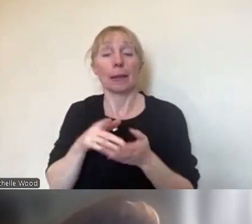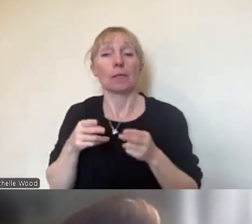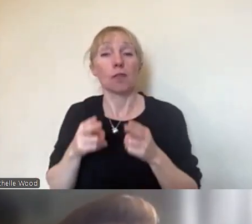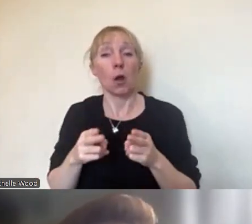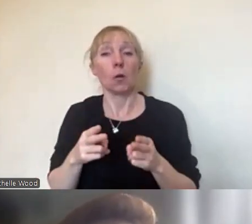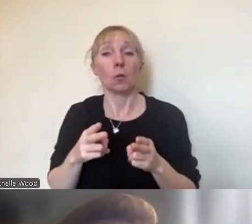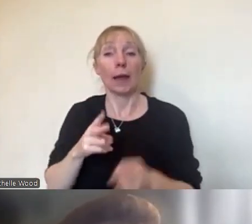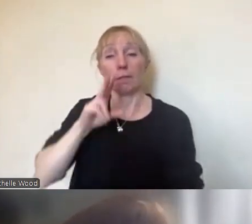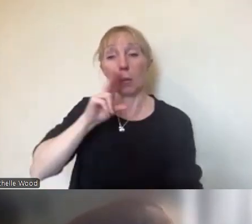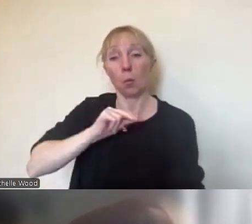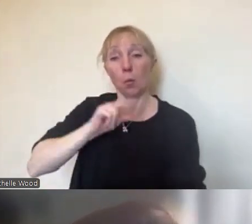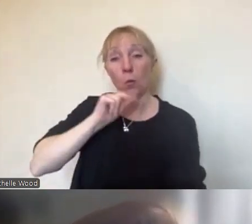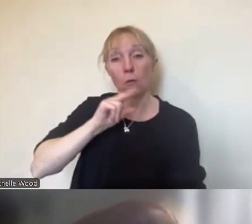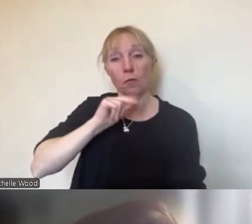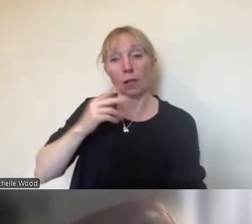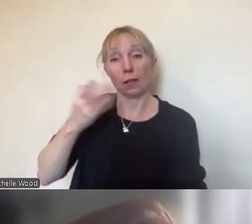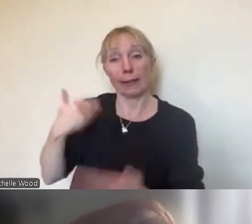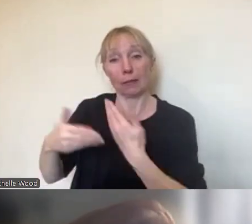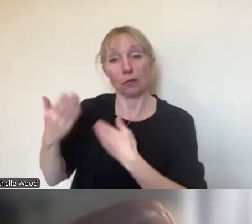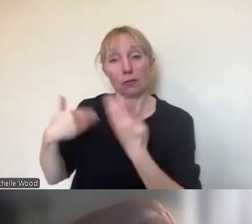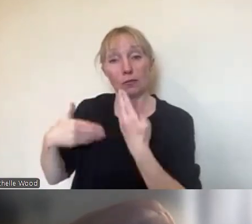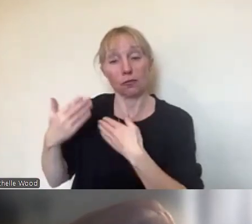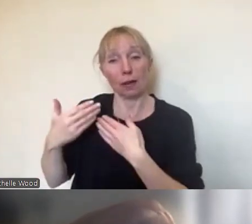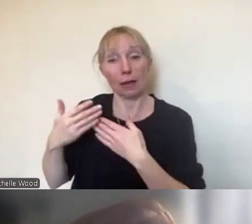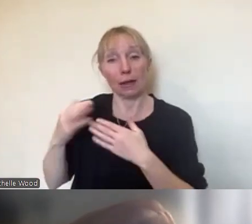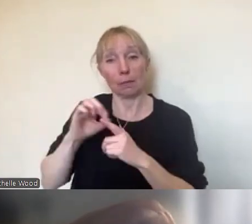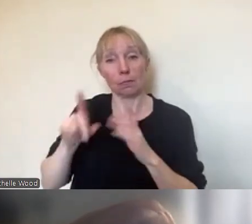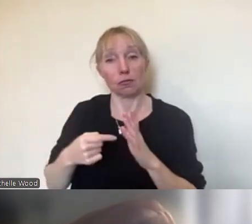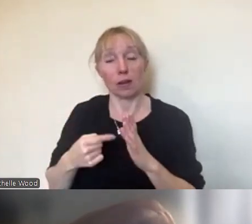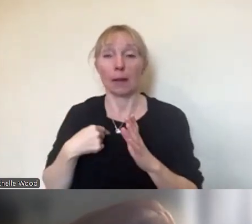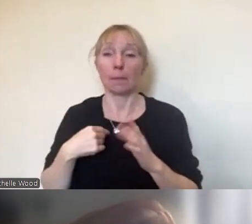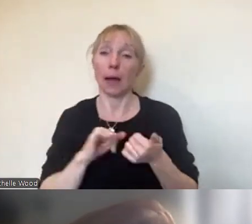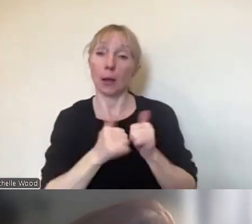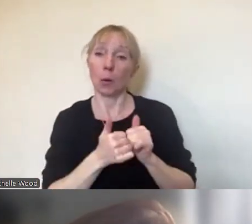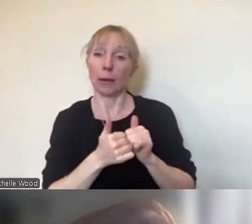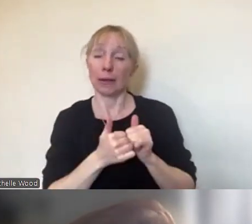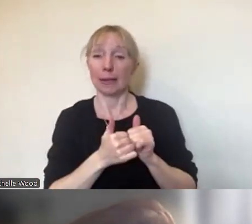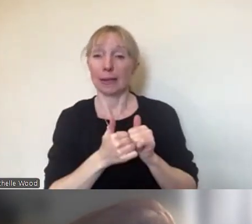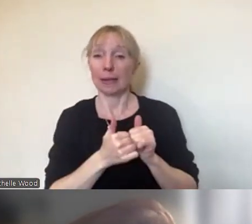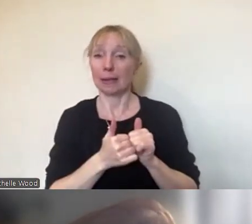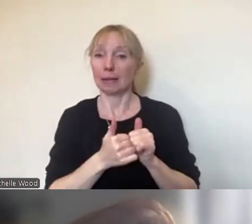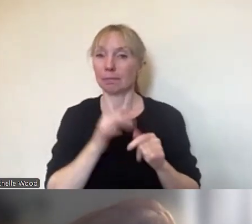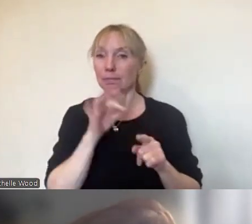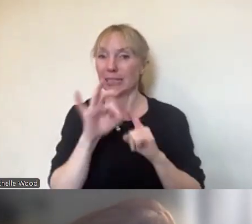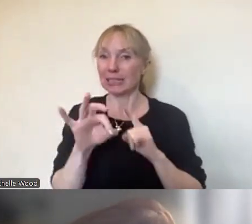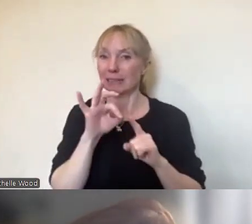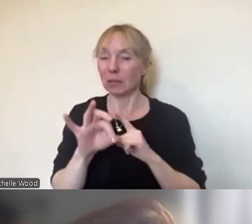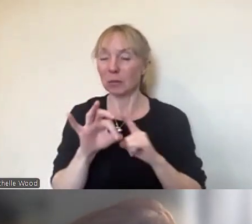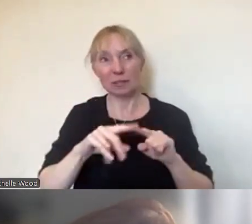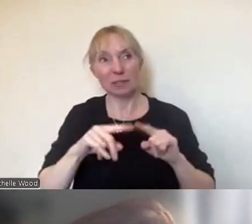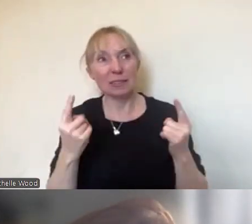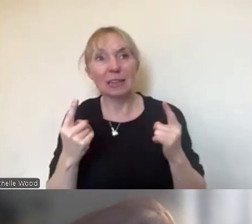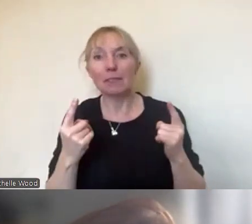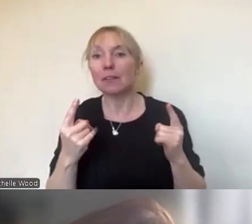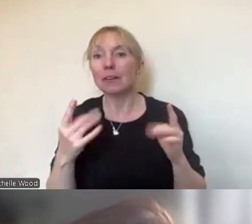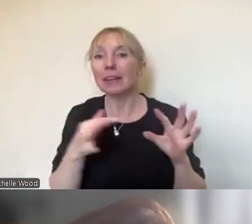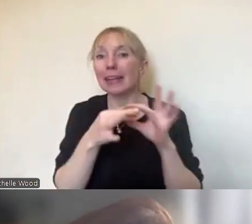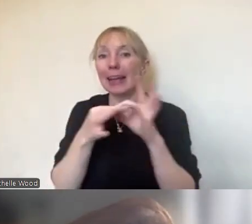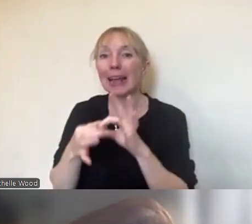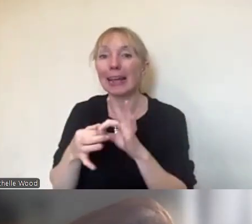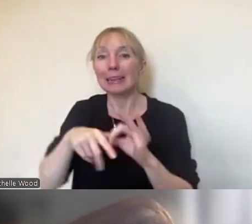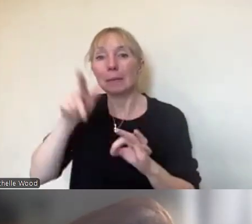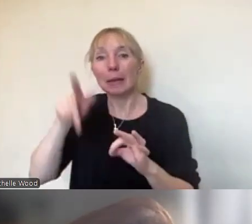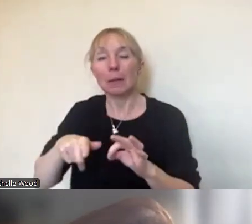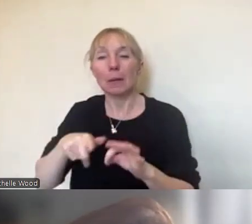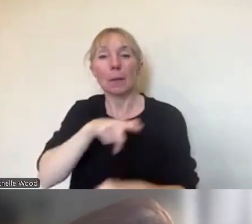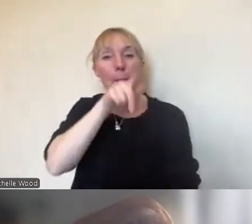where a colleague of mine, Valentina, interviewed different connected people, so patients and staff